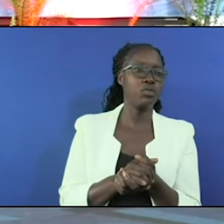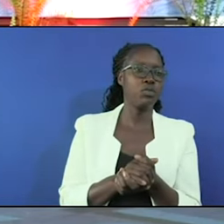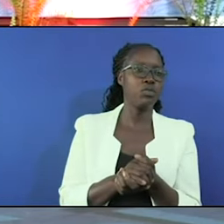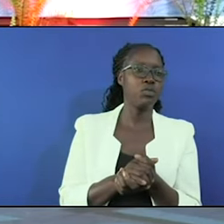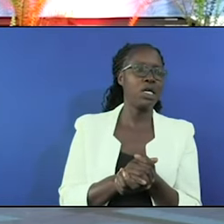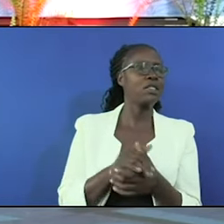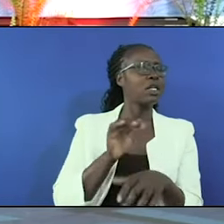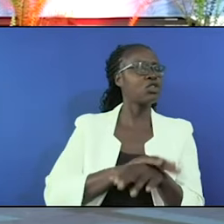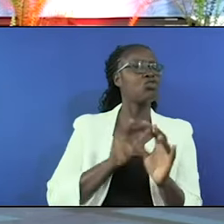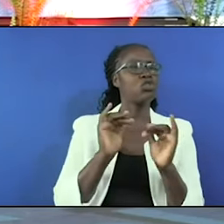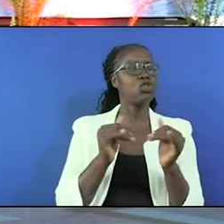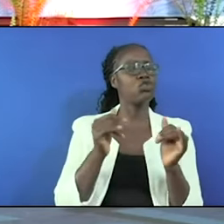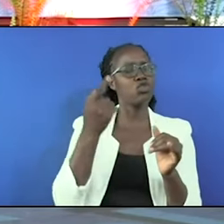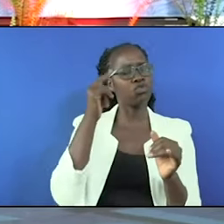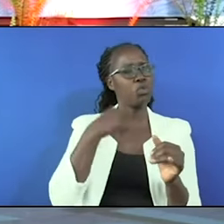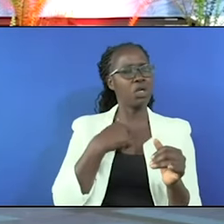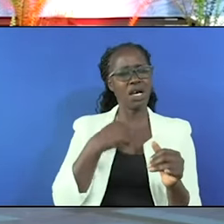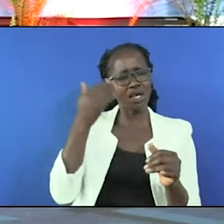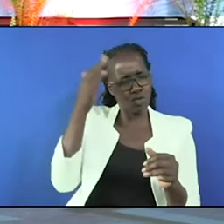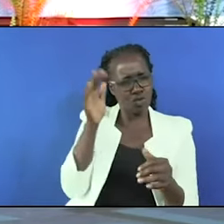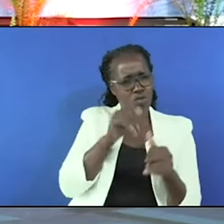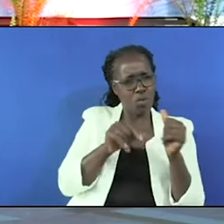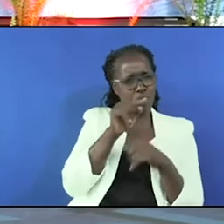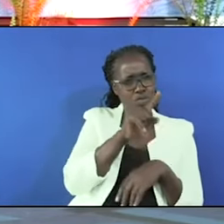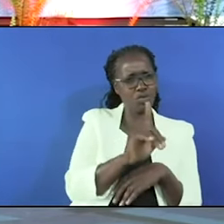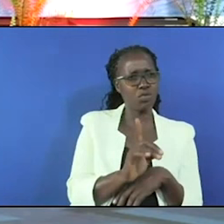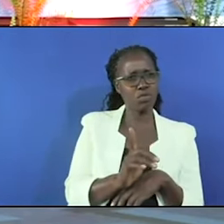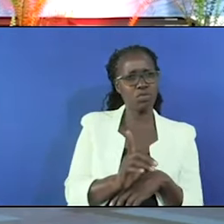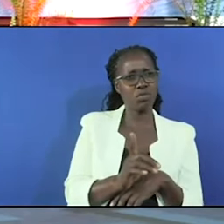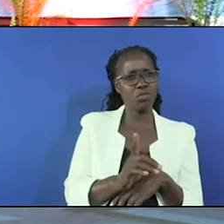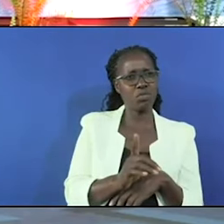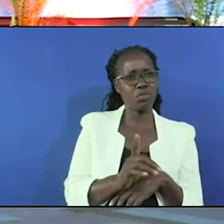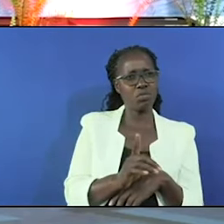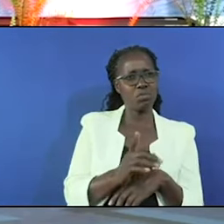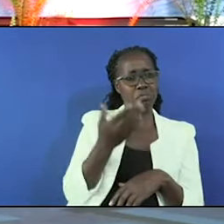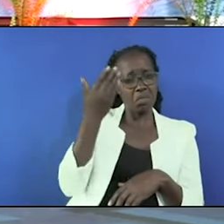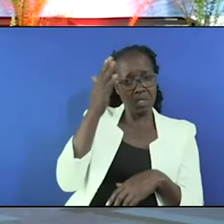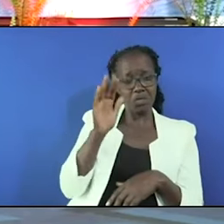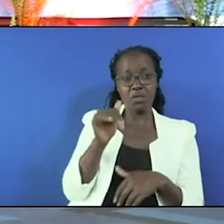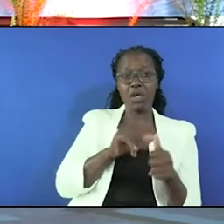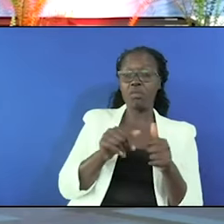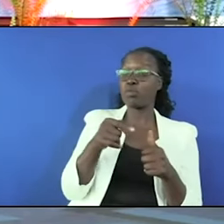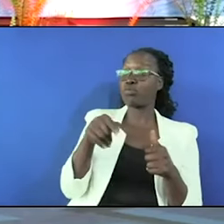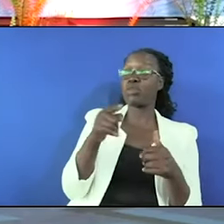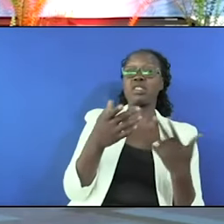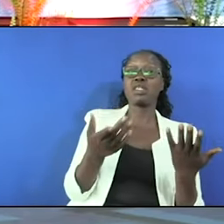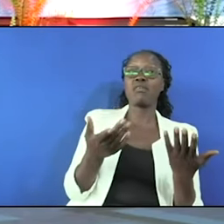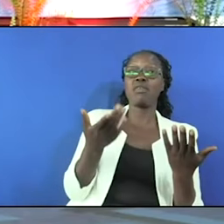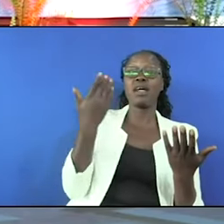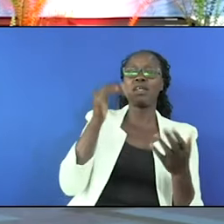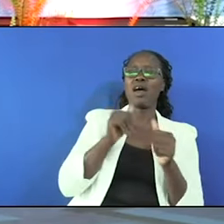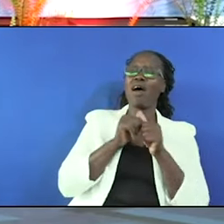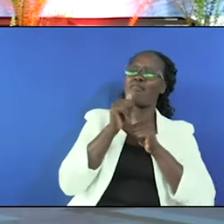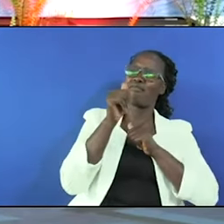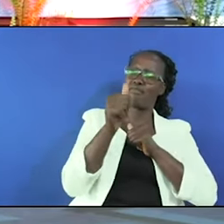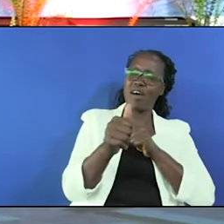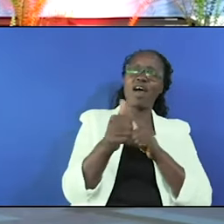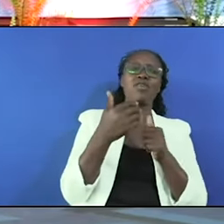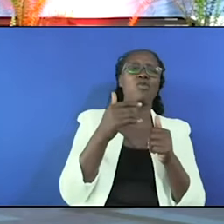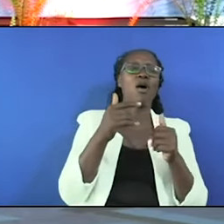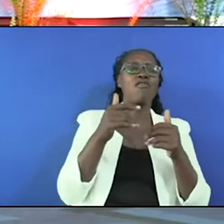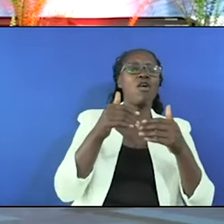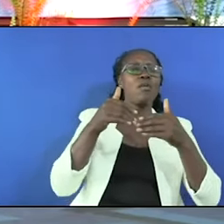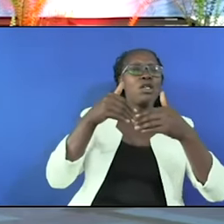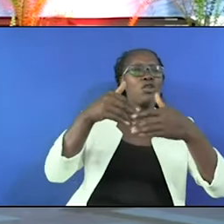That is good news for me. I don't know about you. I don't know about yourself. I don't know how far you have